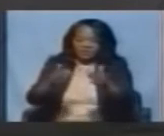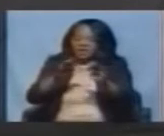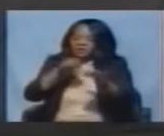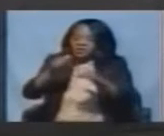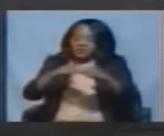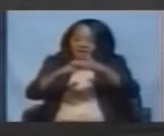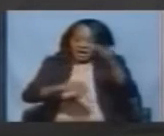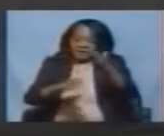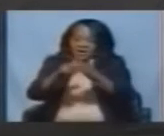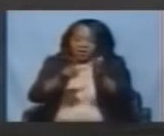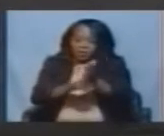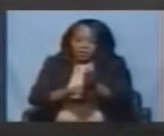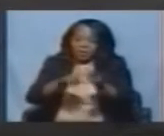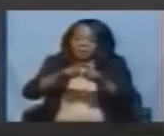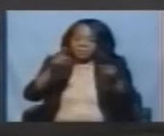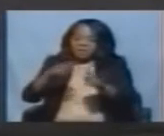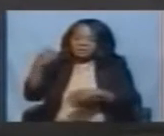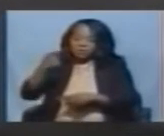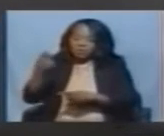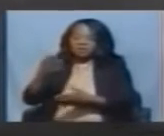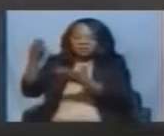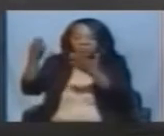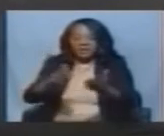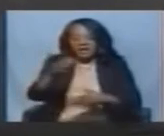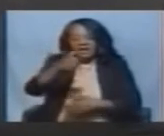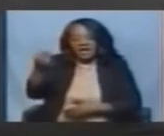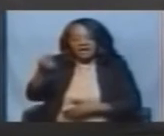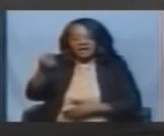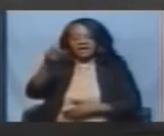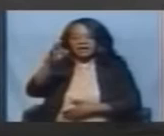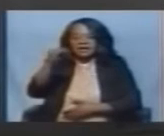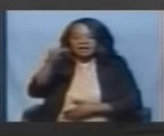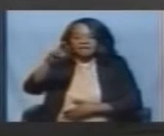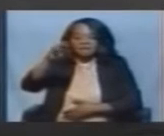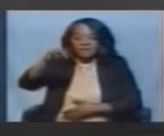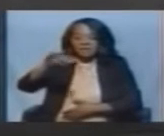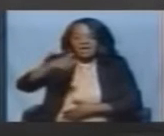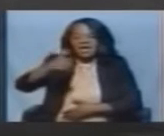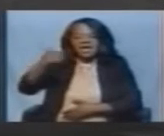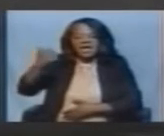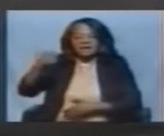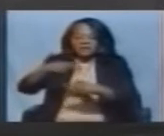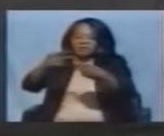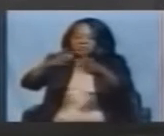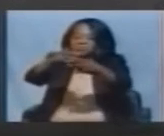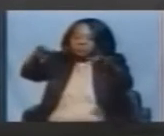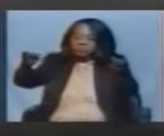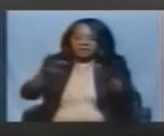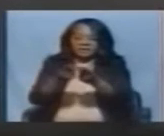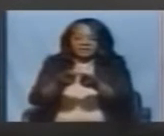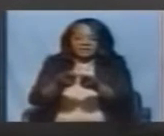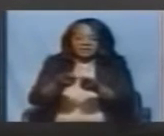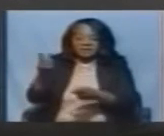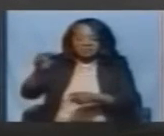just, you know, decide to bring any firm from anywhere because that person is my friend, and the CEO can impose it, or anybody else can impose